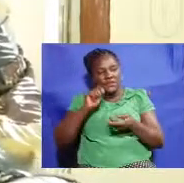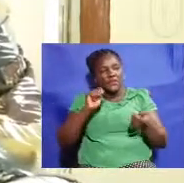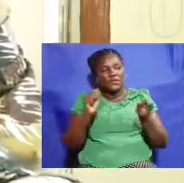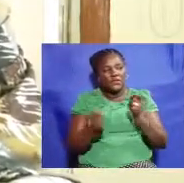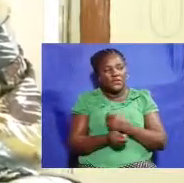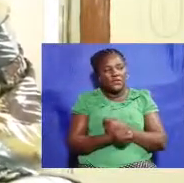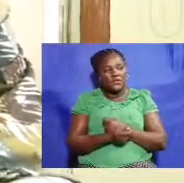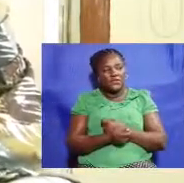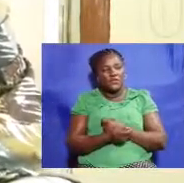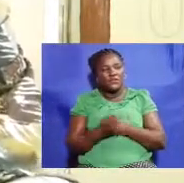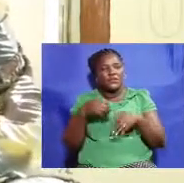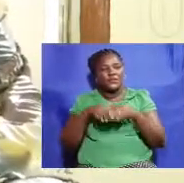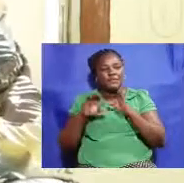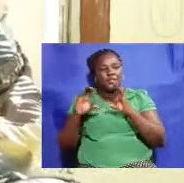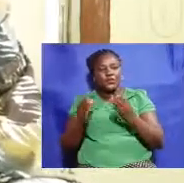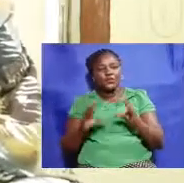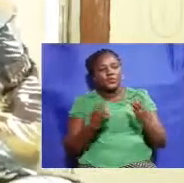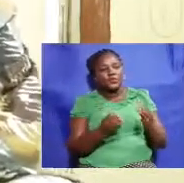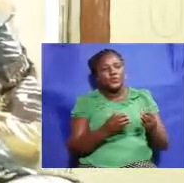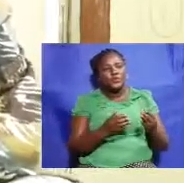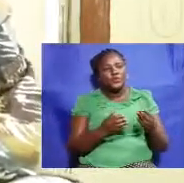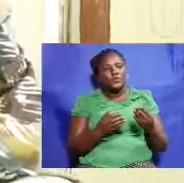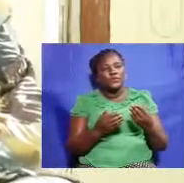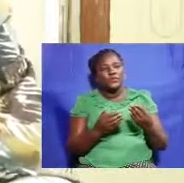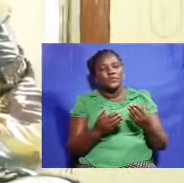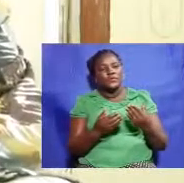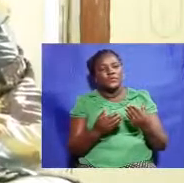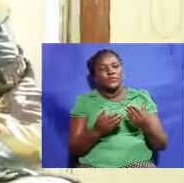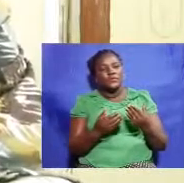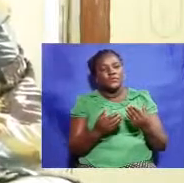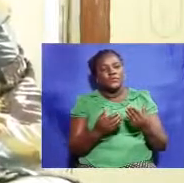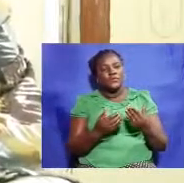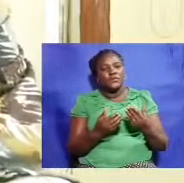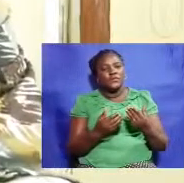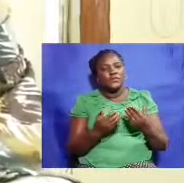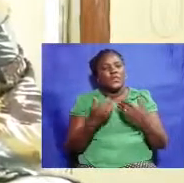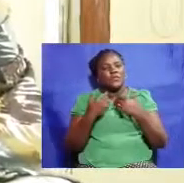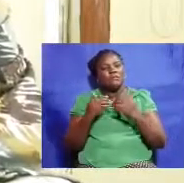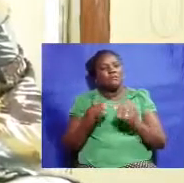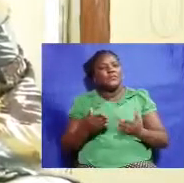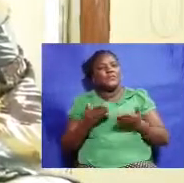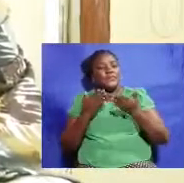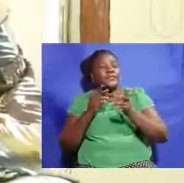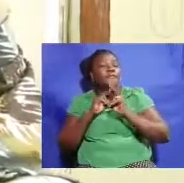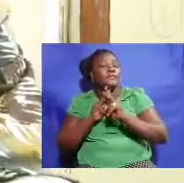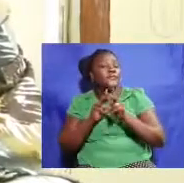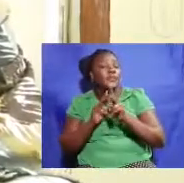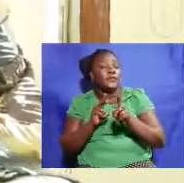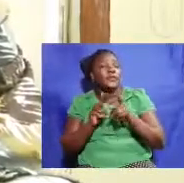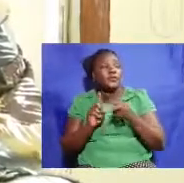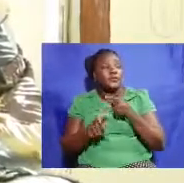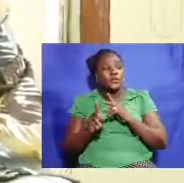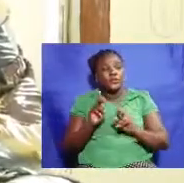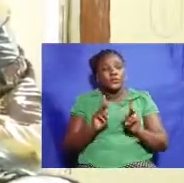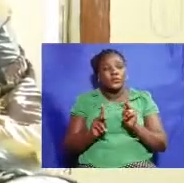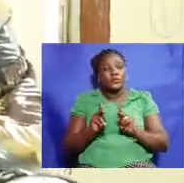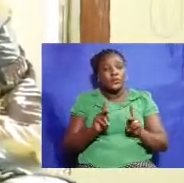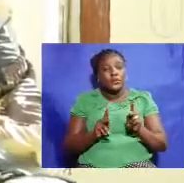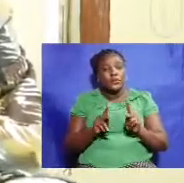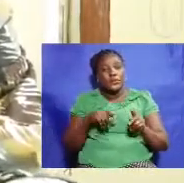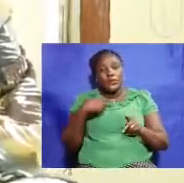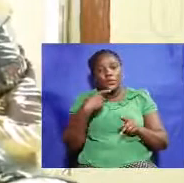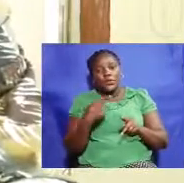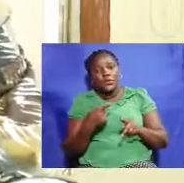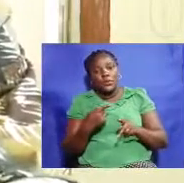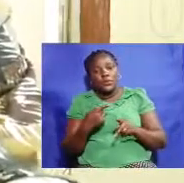changes within the community, because they have given the voice to the people who are vulnerable even within